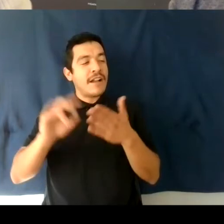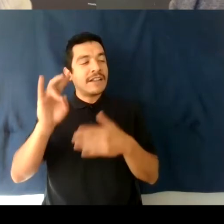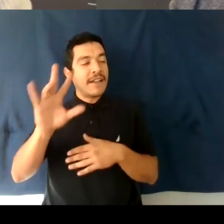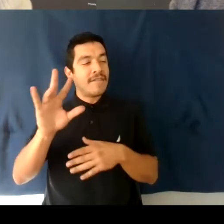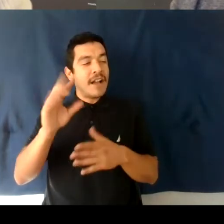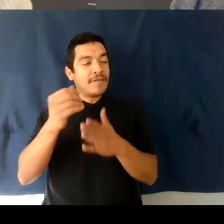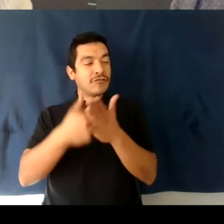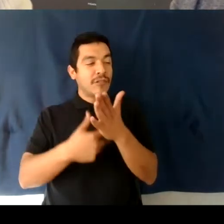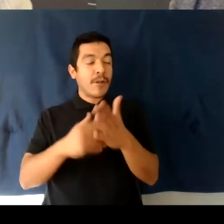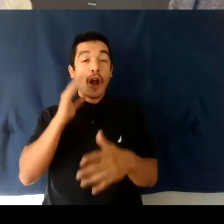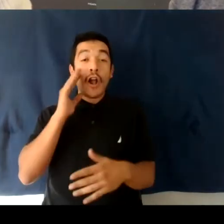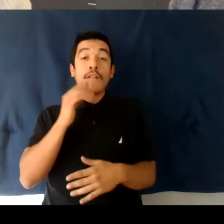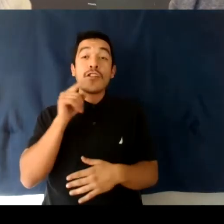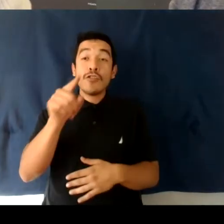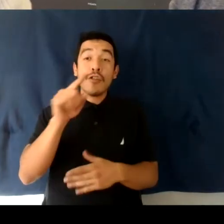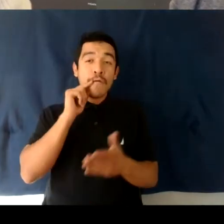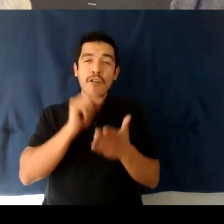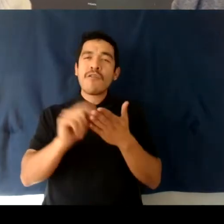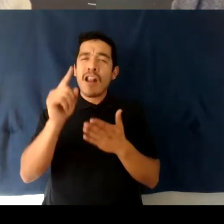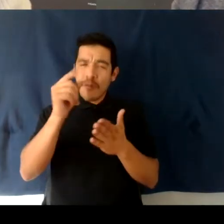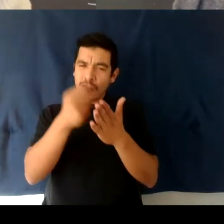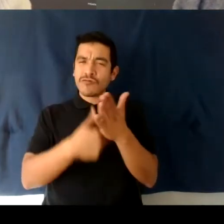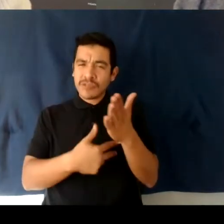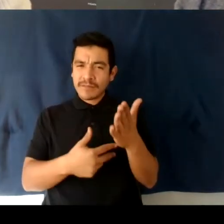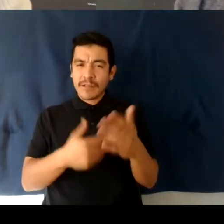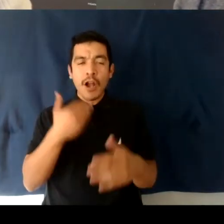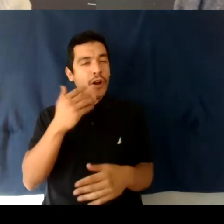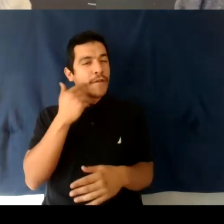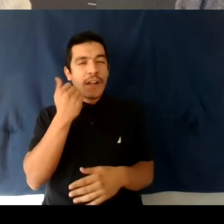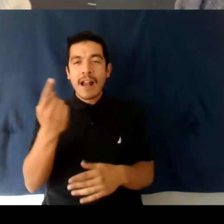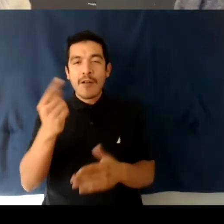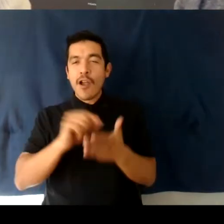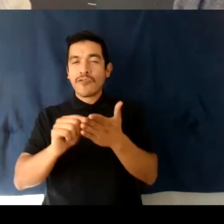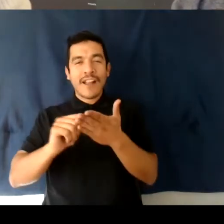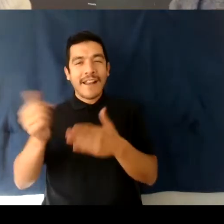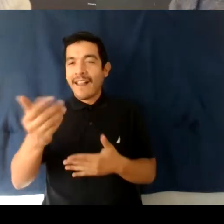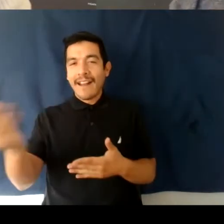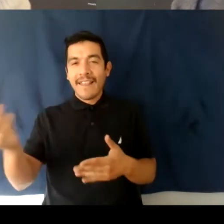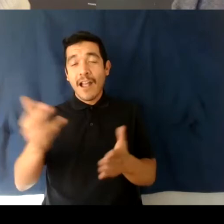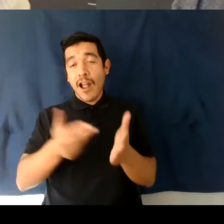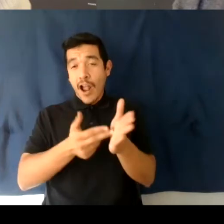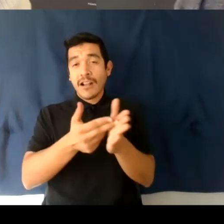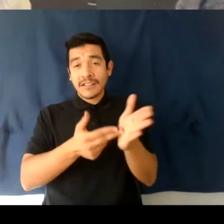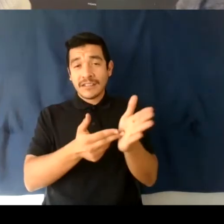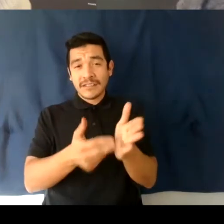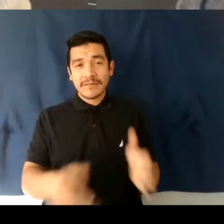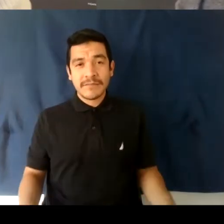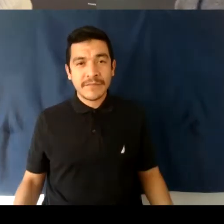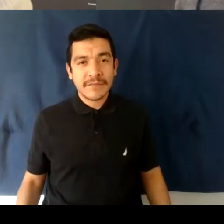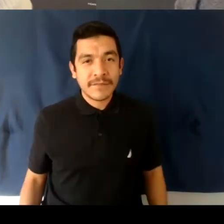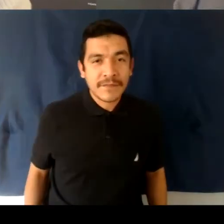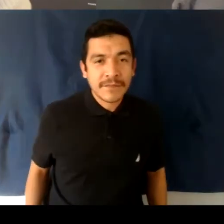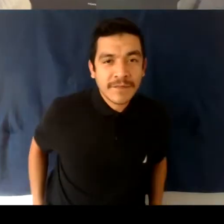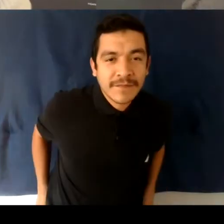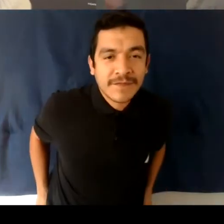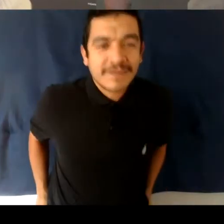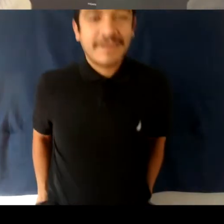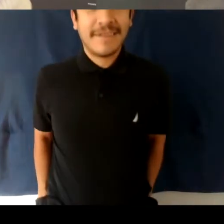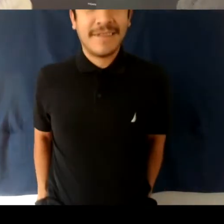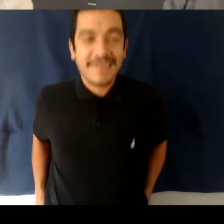scripts. Good for you for writing one script. Good for anyone writing anything, honestly. Even It's if like you got a page done.